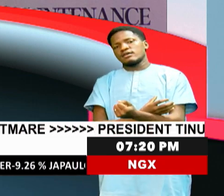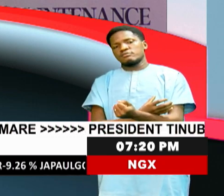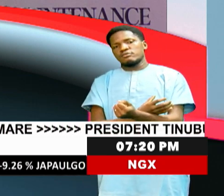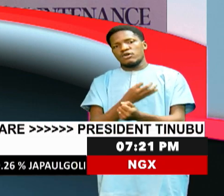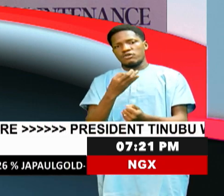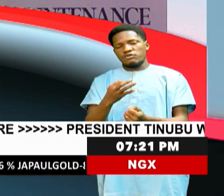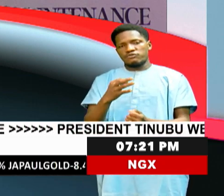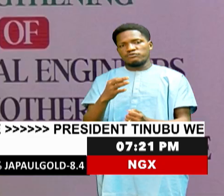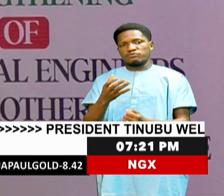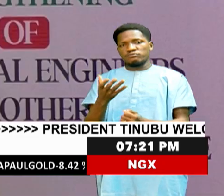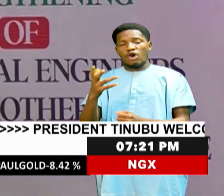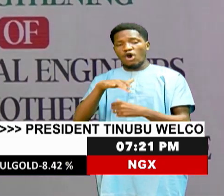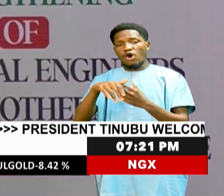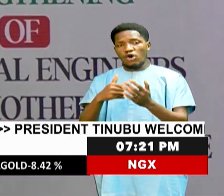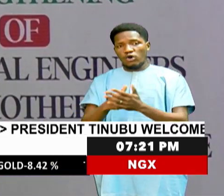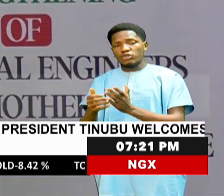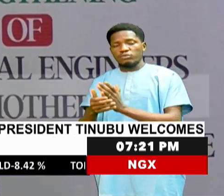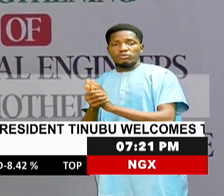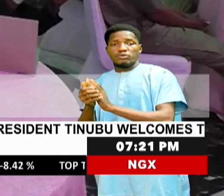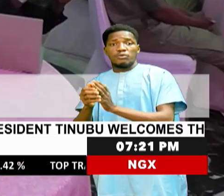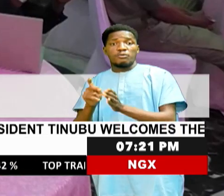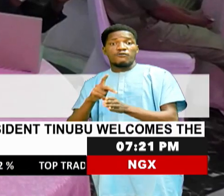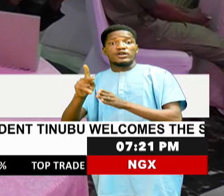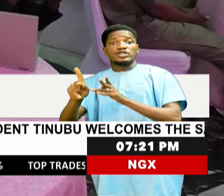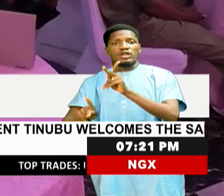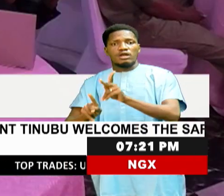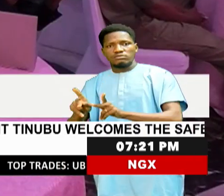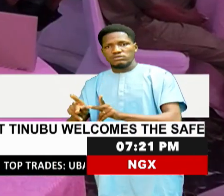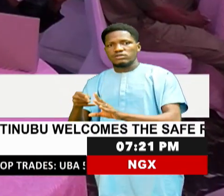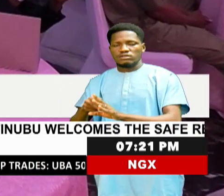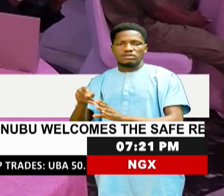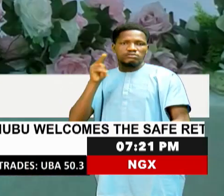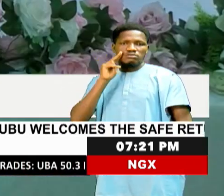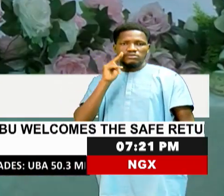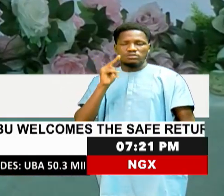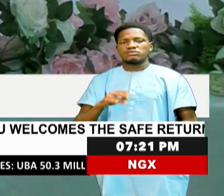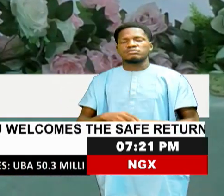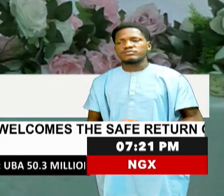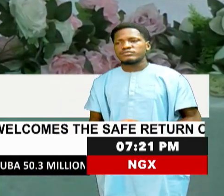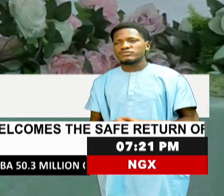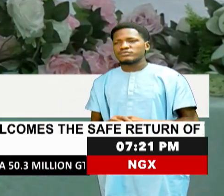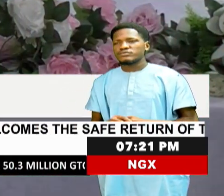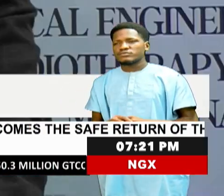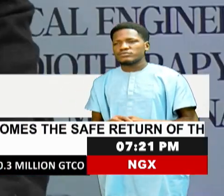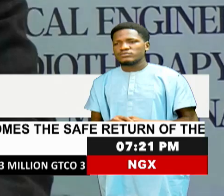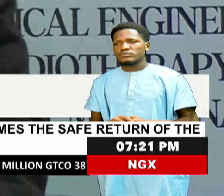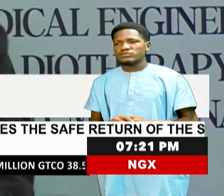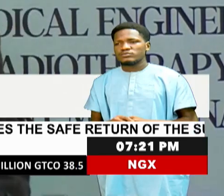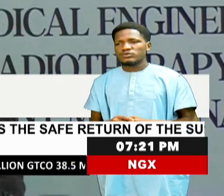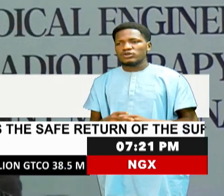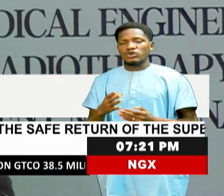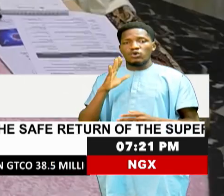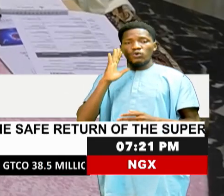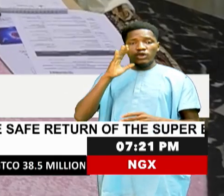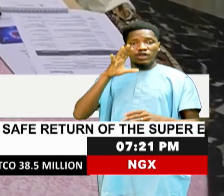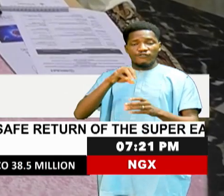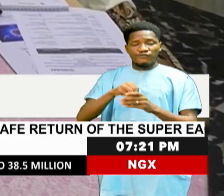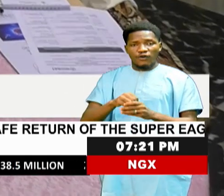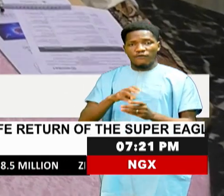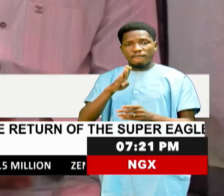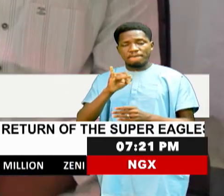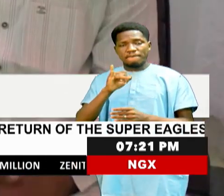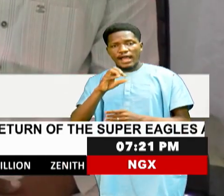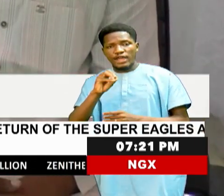Nigeria. This training is necessitated by the important contributions of biomedical engineers and medical physicists